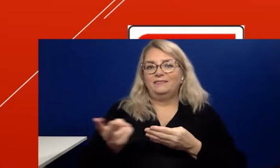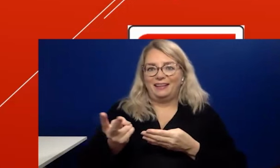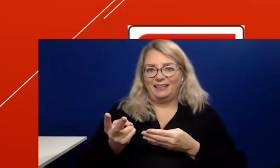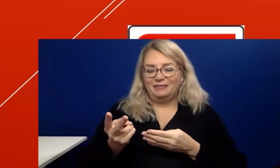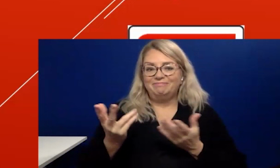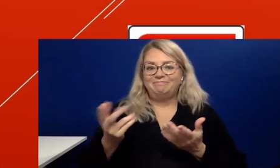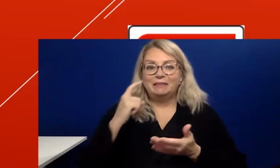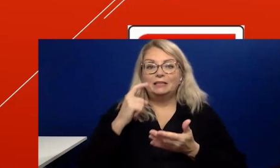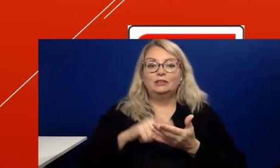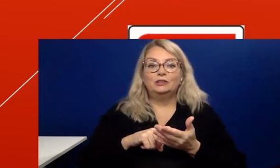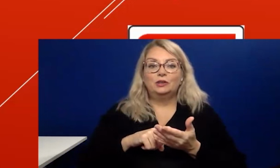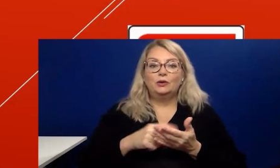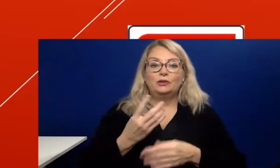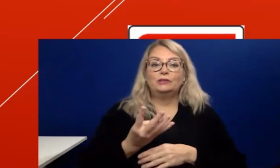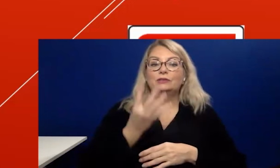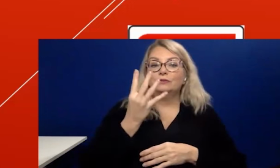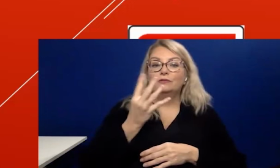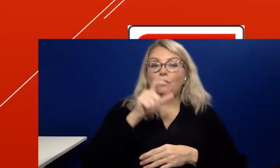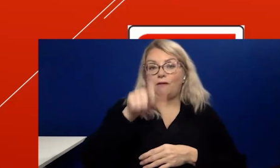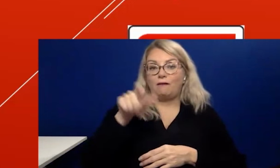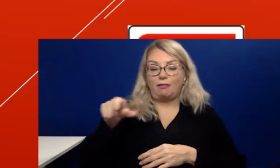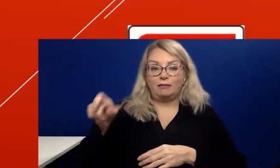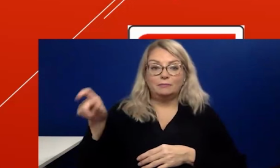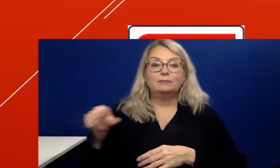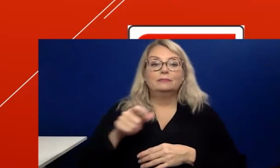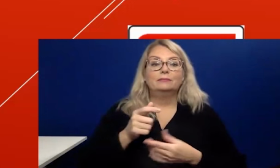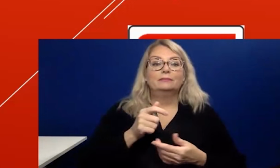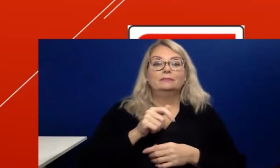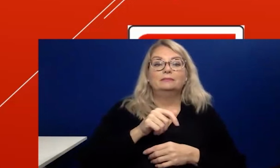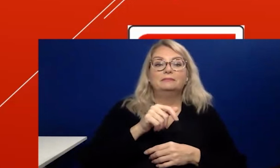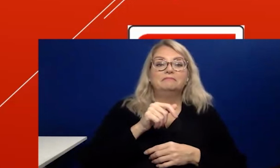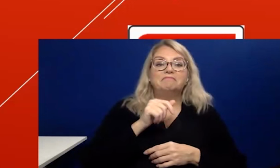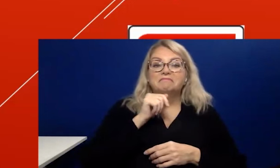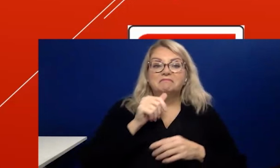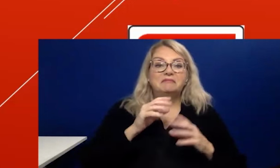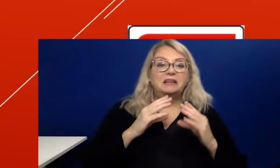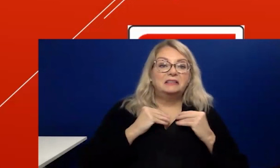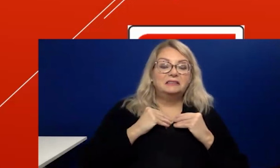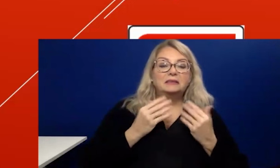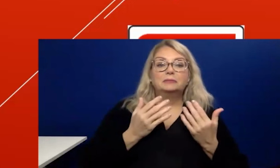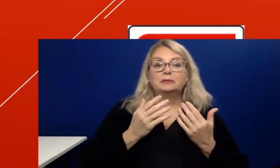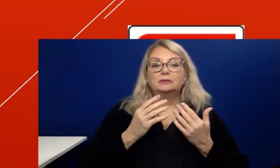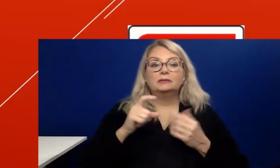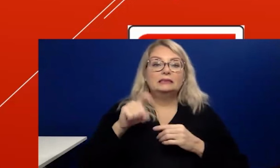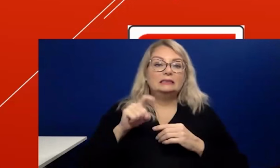notice there's 4 columns for the rubric. Says unacceptable, needs revision, meets standard, exemplary.